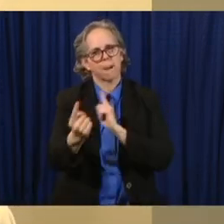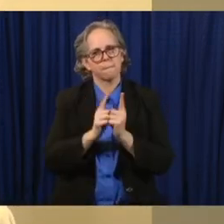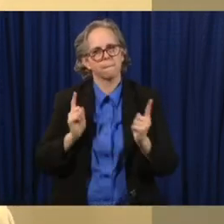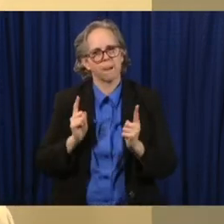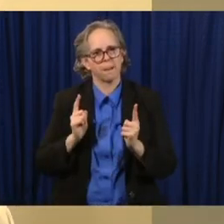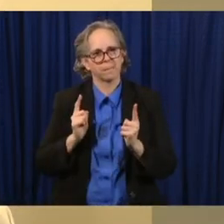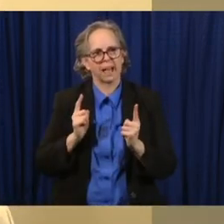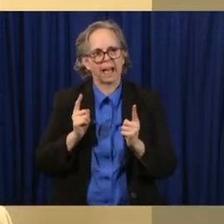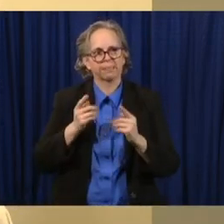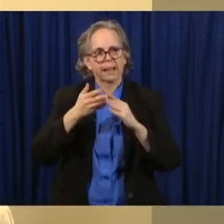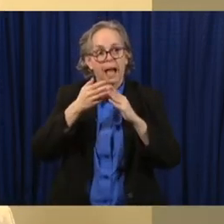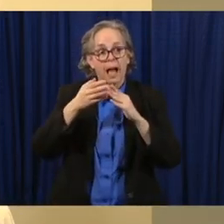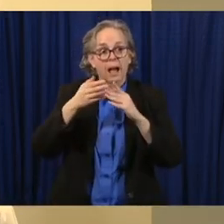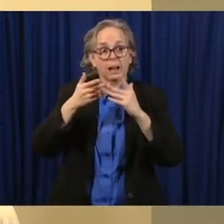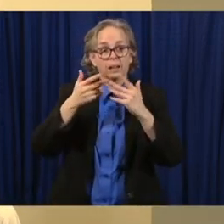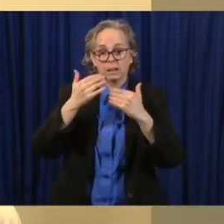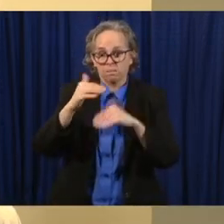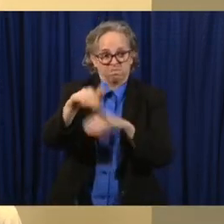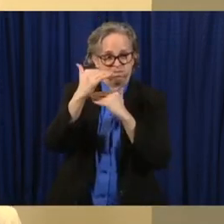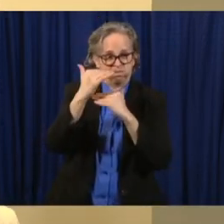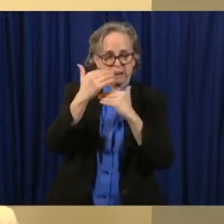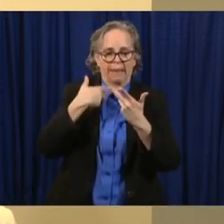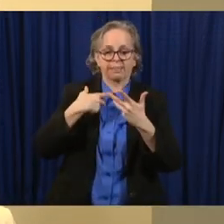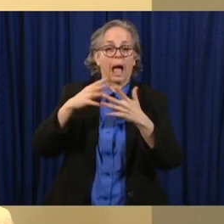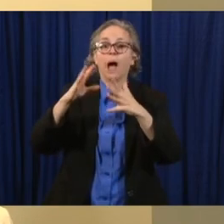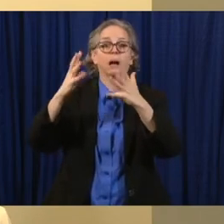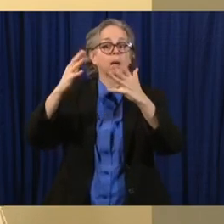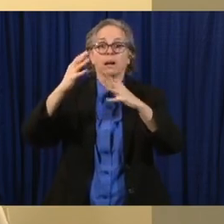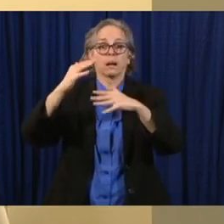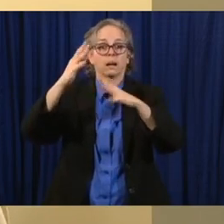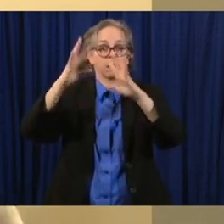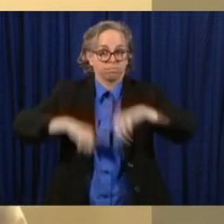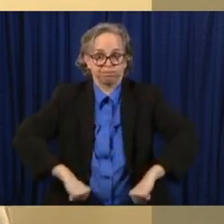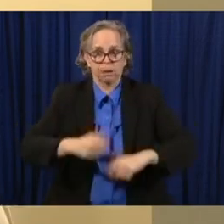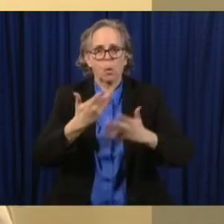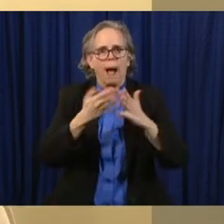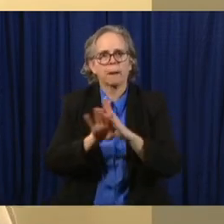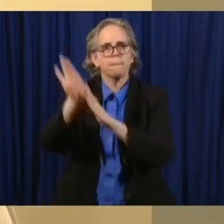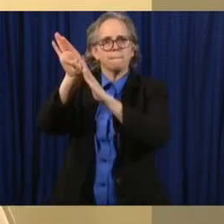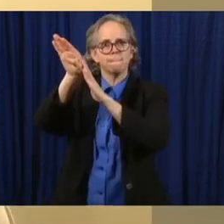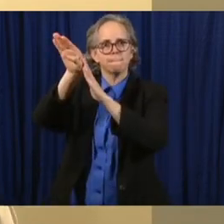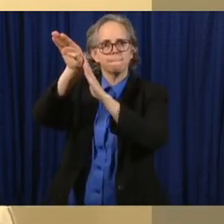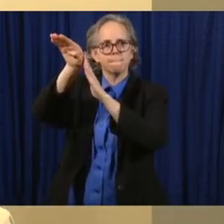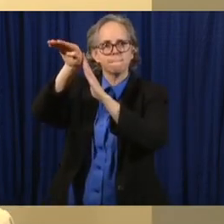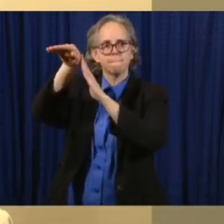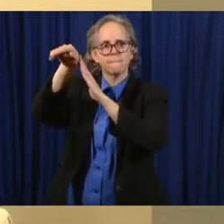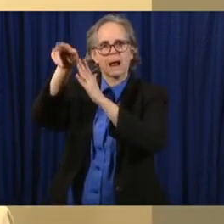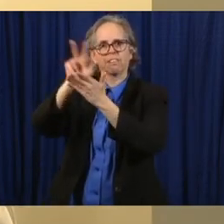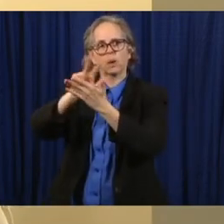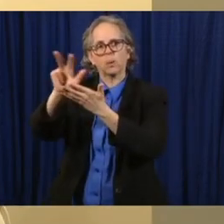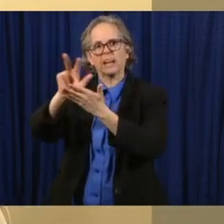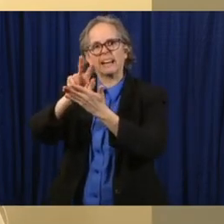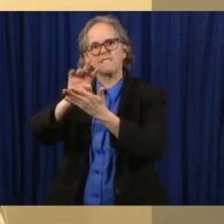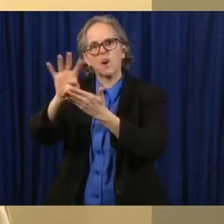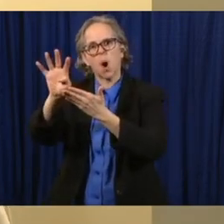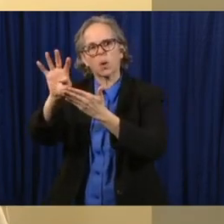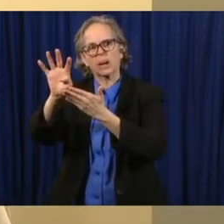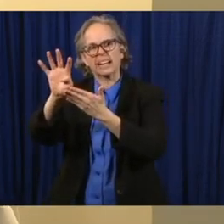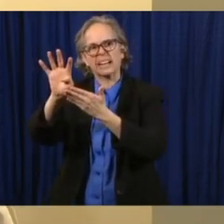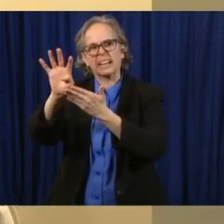when you remove them, it takes 3 to 4 weeks to see the effect of it, because it takes a while for this virus to incubate and